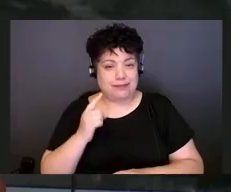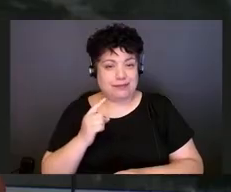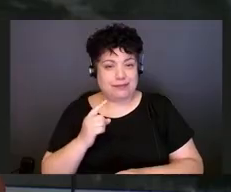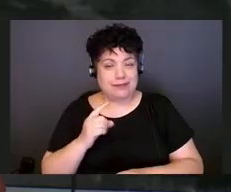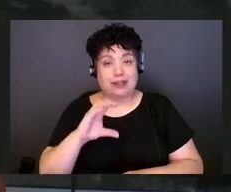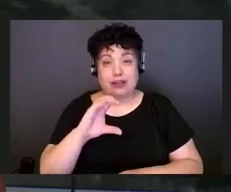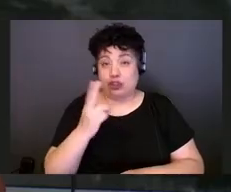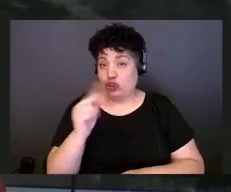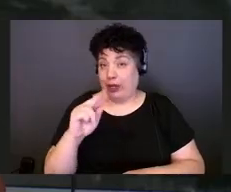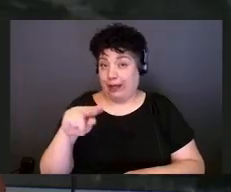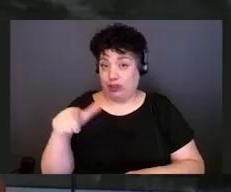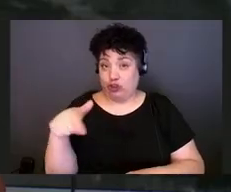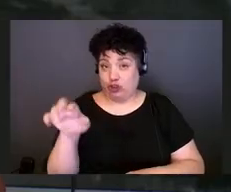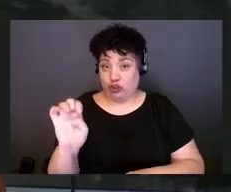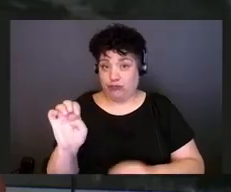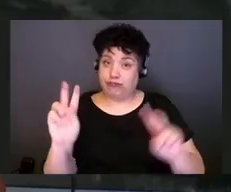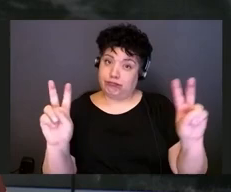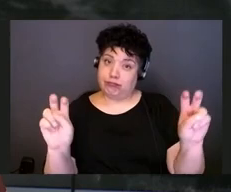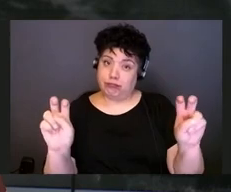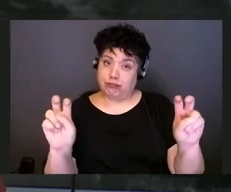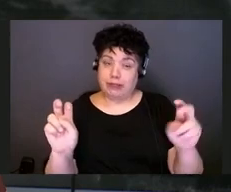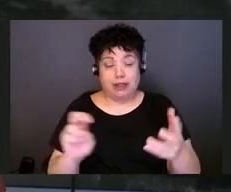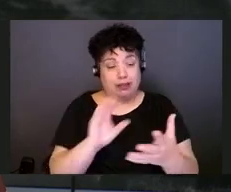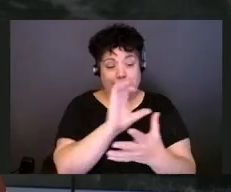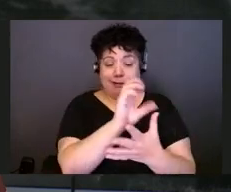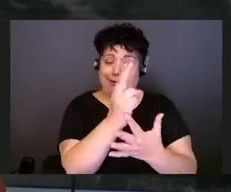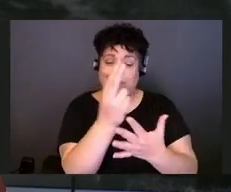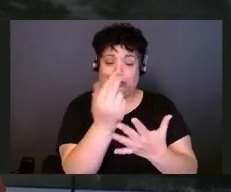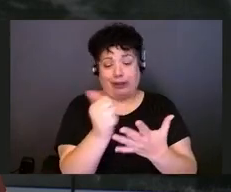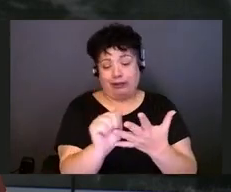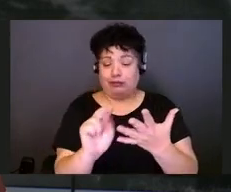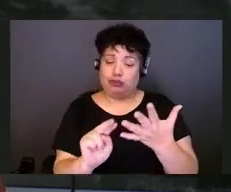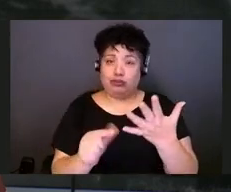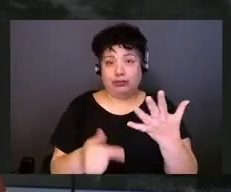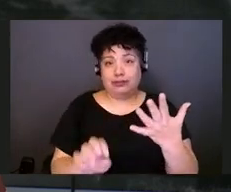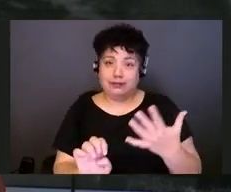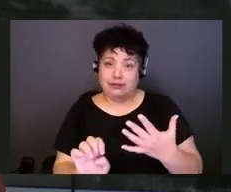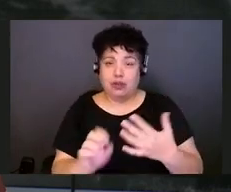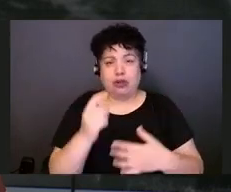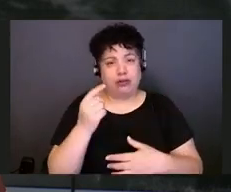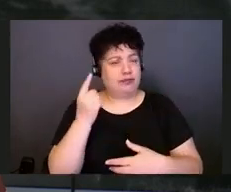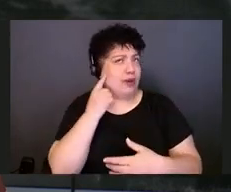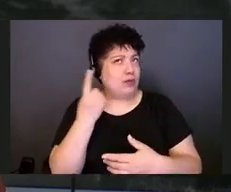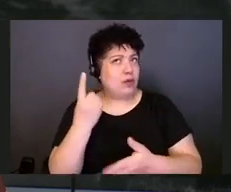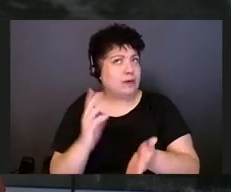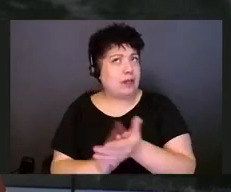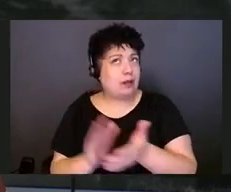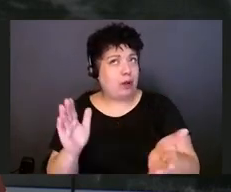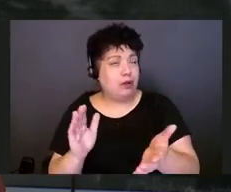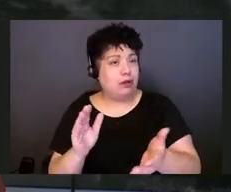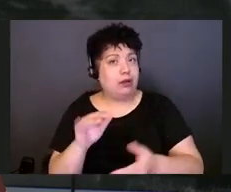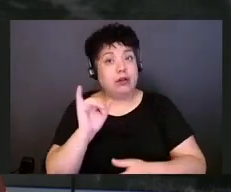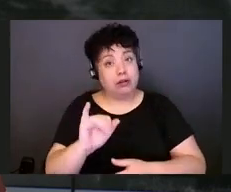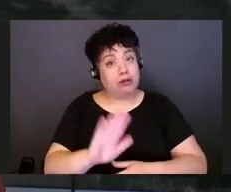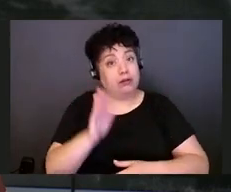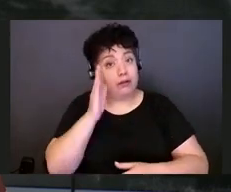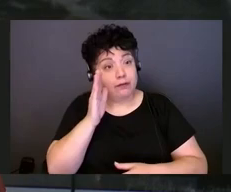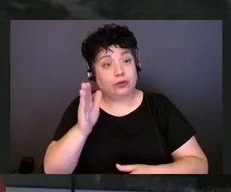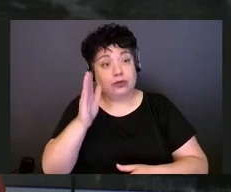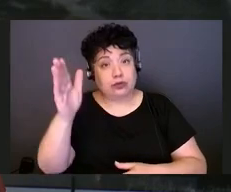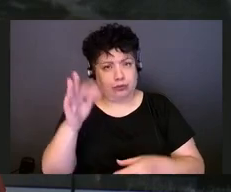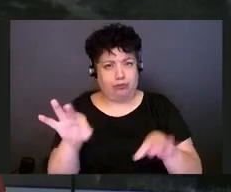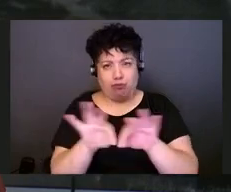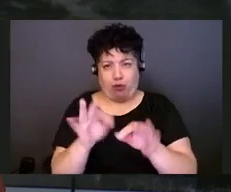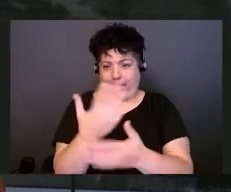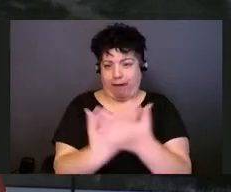Change. Six letters, one syllable, but has our future in its plans.